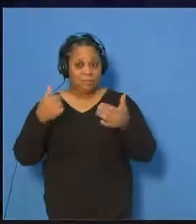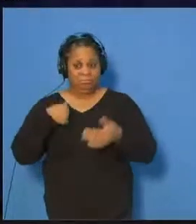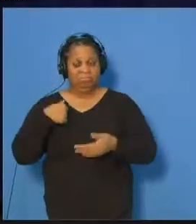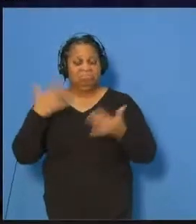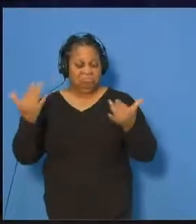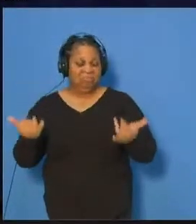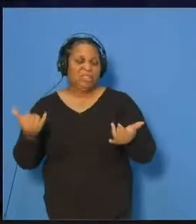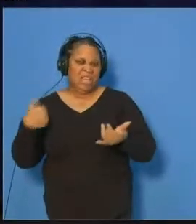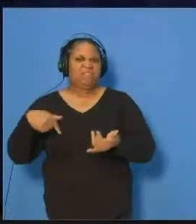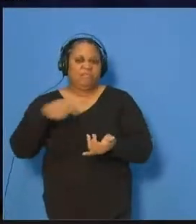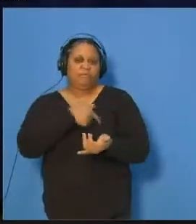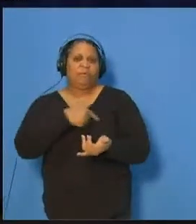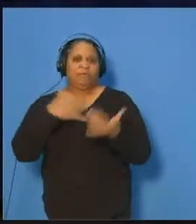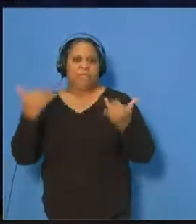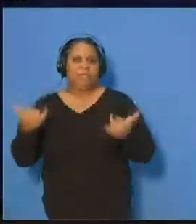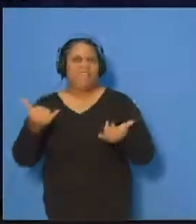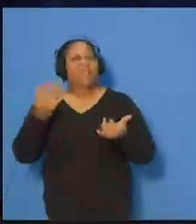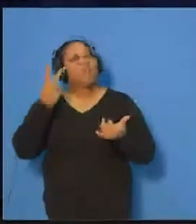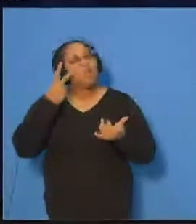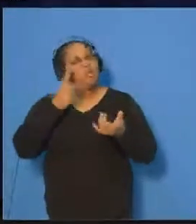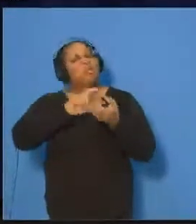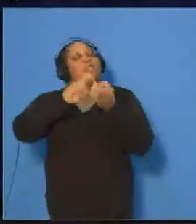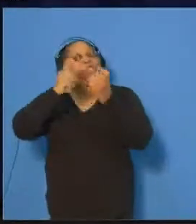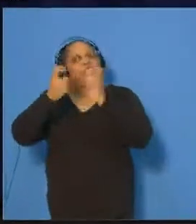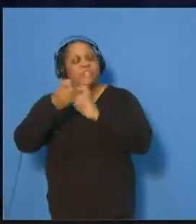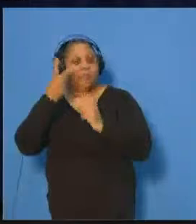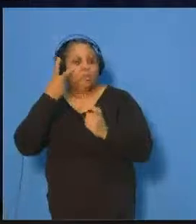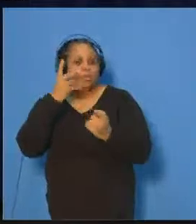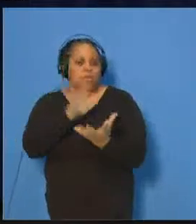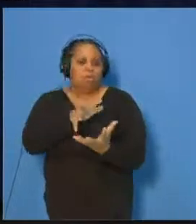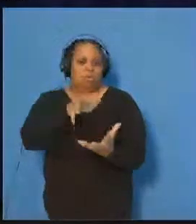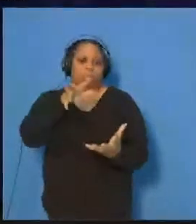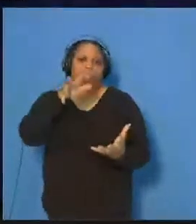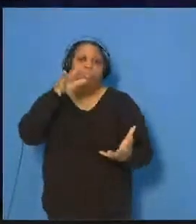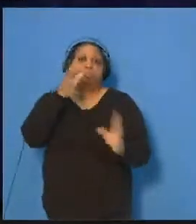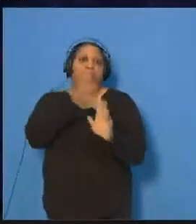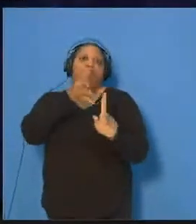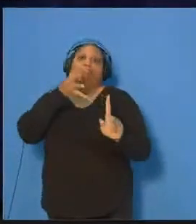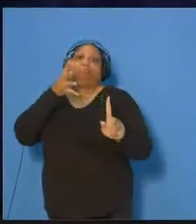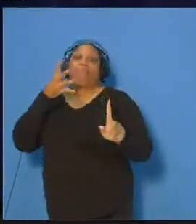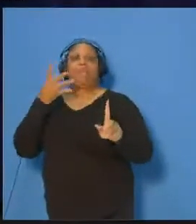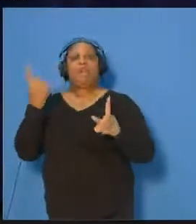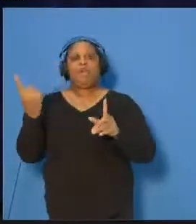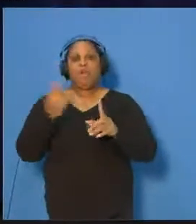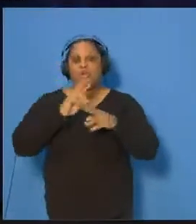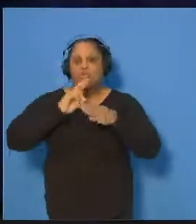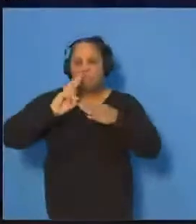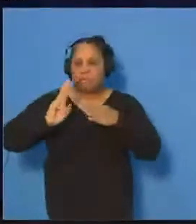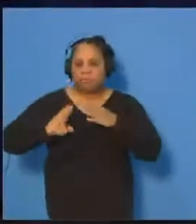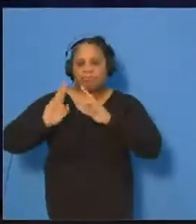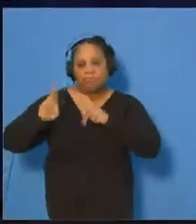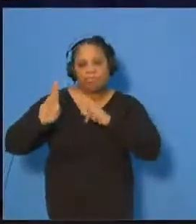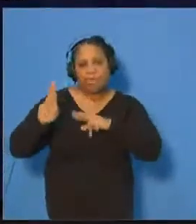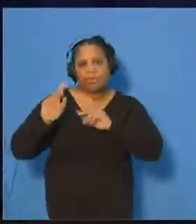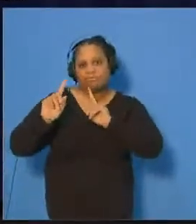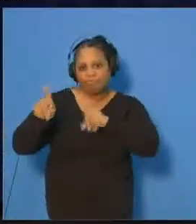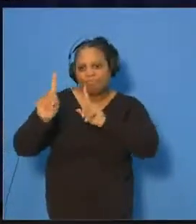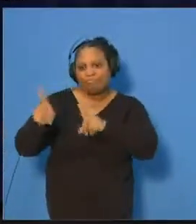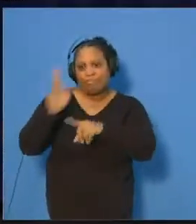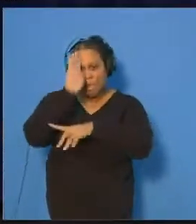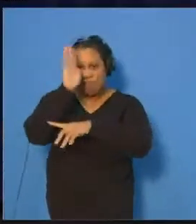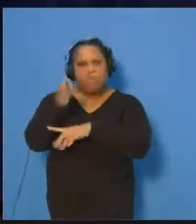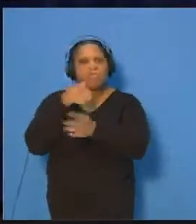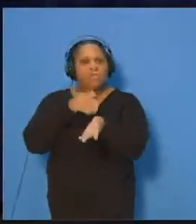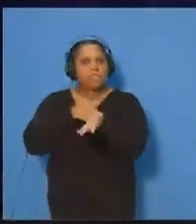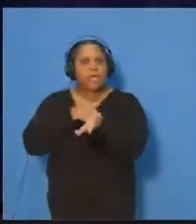how the reporting is going to work, because there's just a huge volume. So when we first started, the reporting only went to the doctors who requested the tests. But